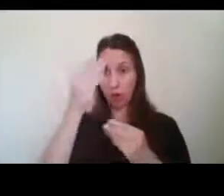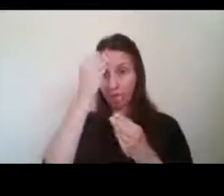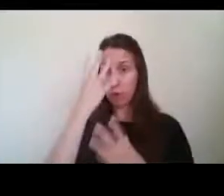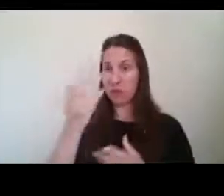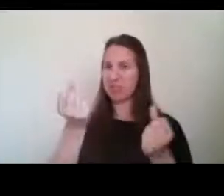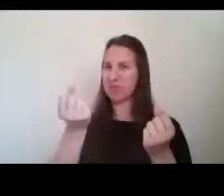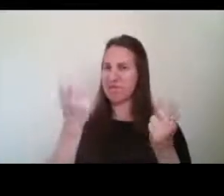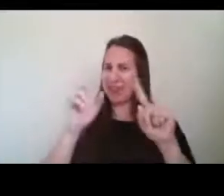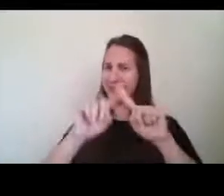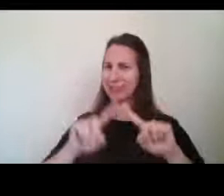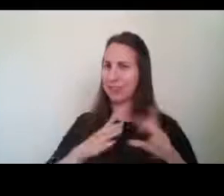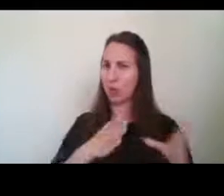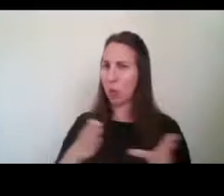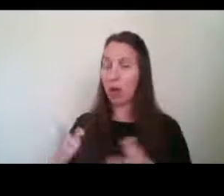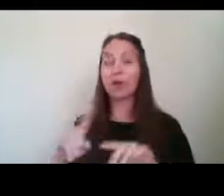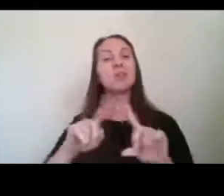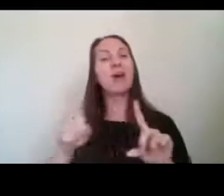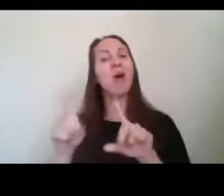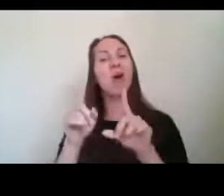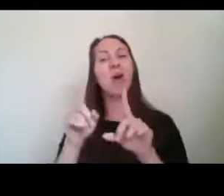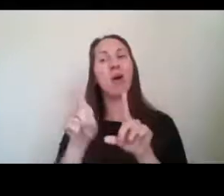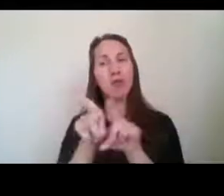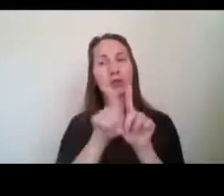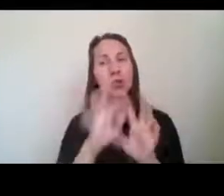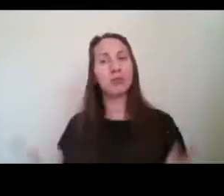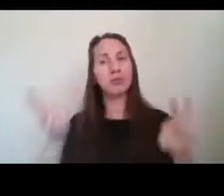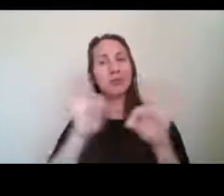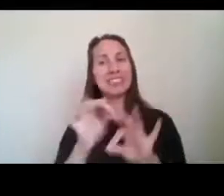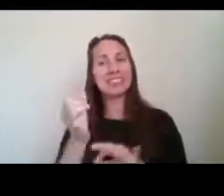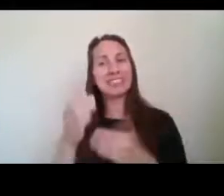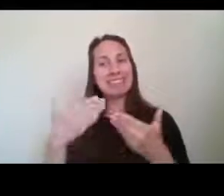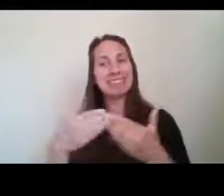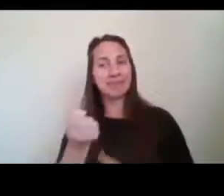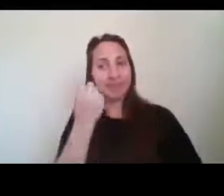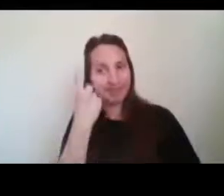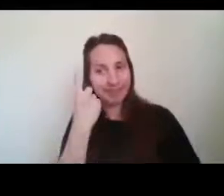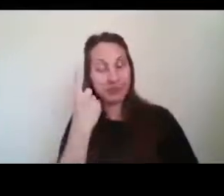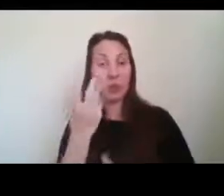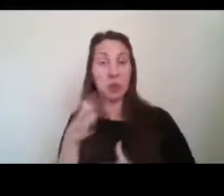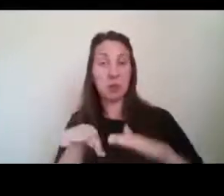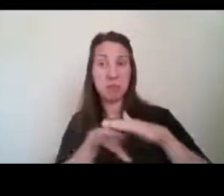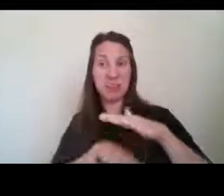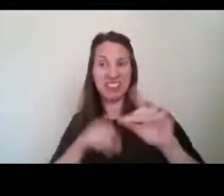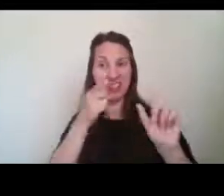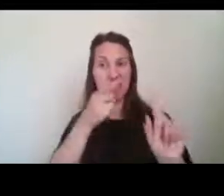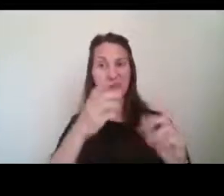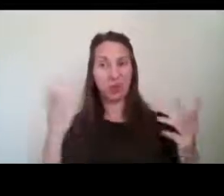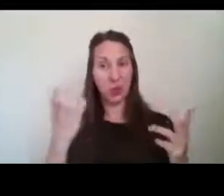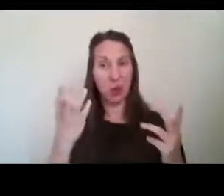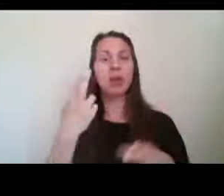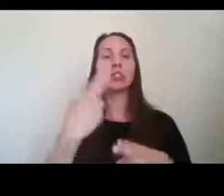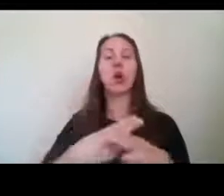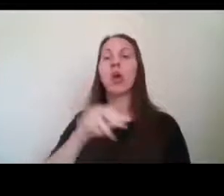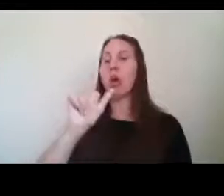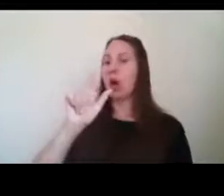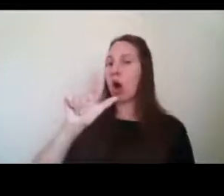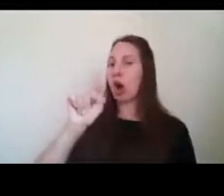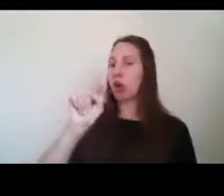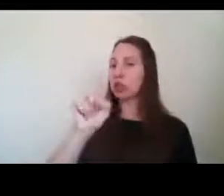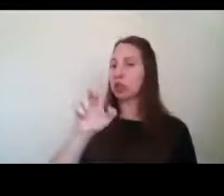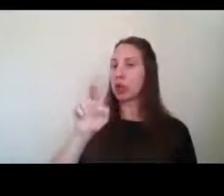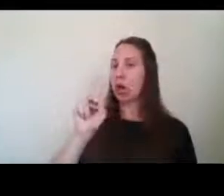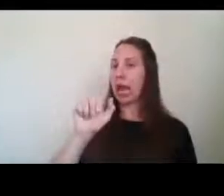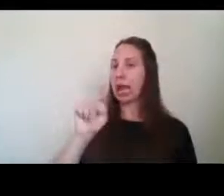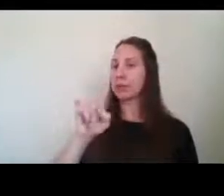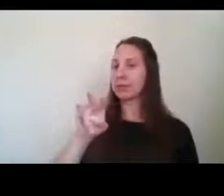means it has to be easily understandable. One of the basic tenets of accessibility is called alternative text, and this provides a